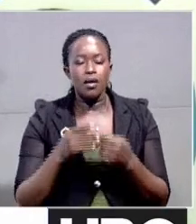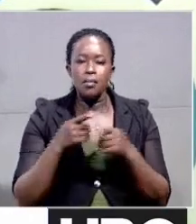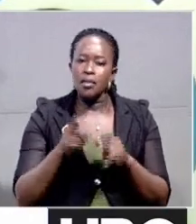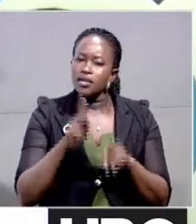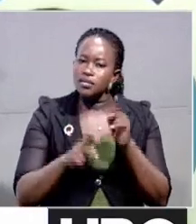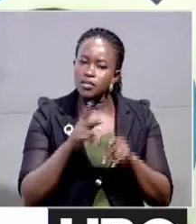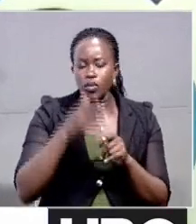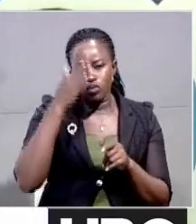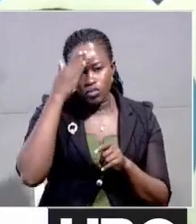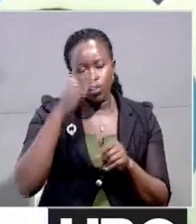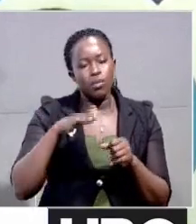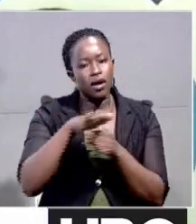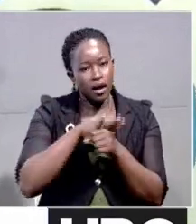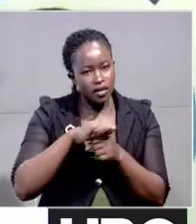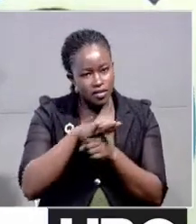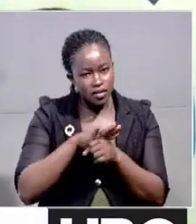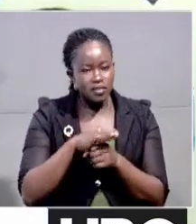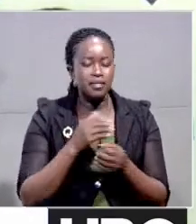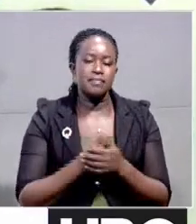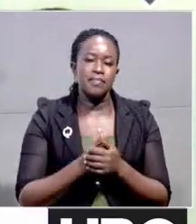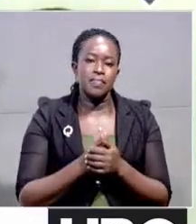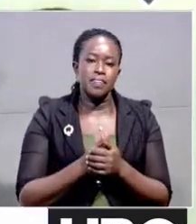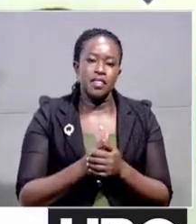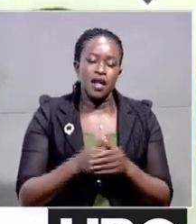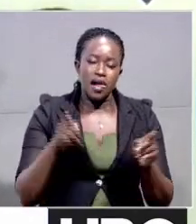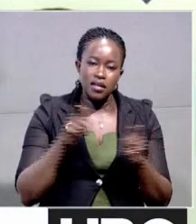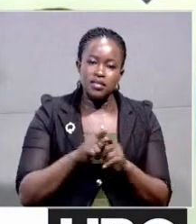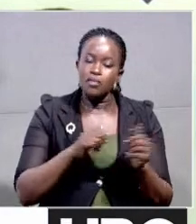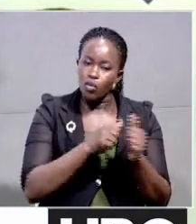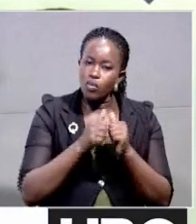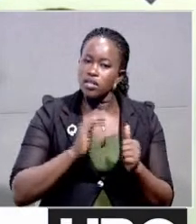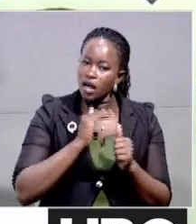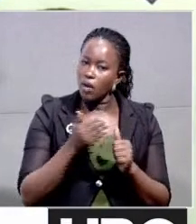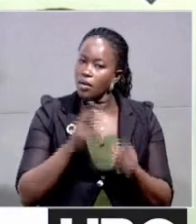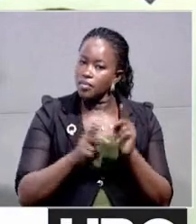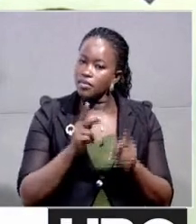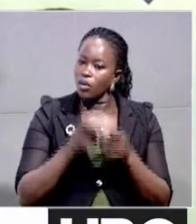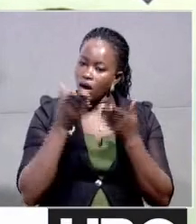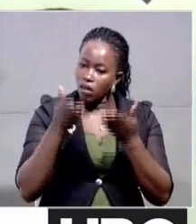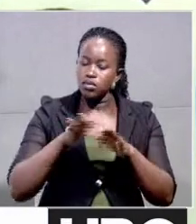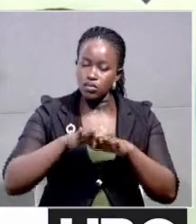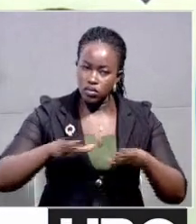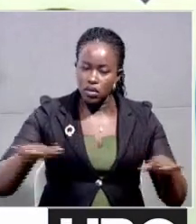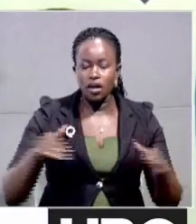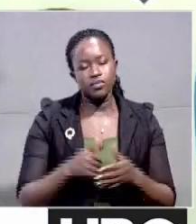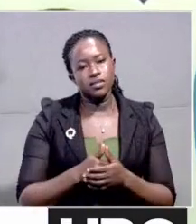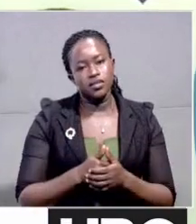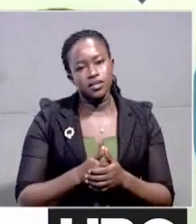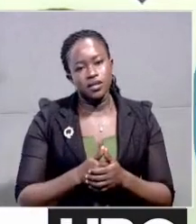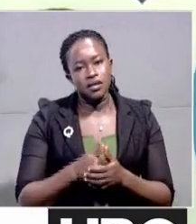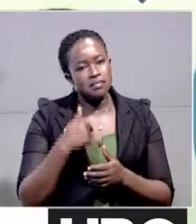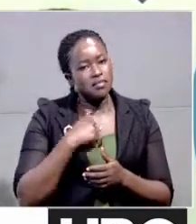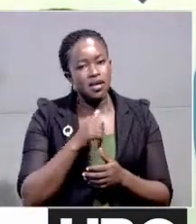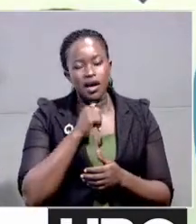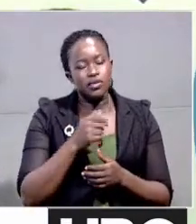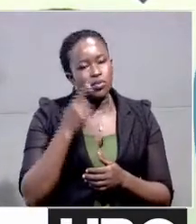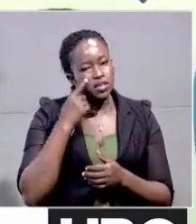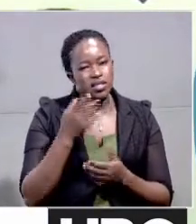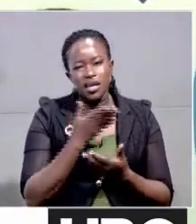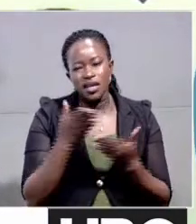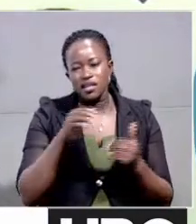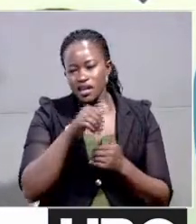Kasese, and we now foot on the ground, I'm not seeing anybody who will be able to reach